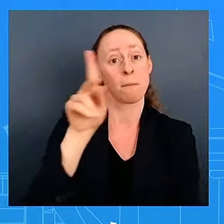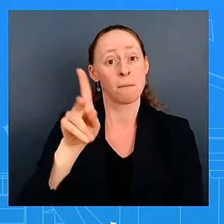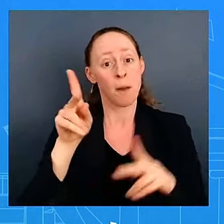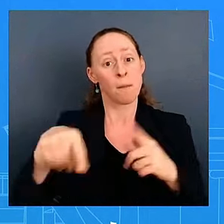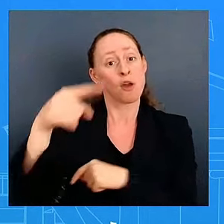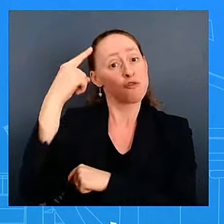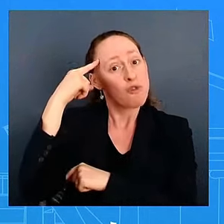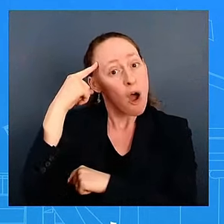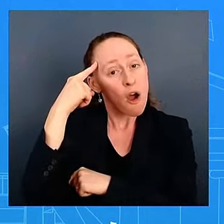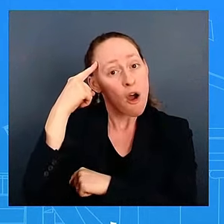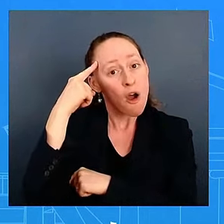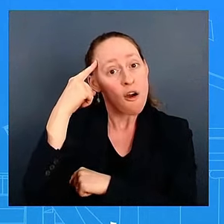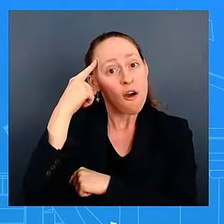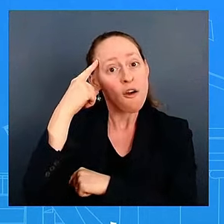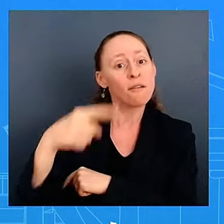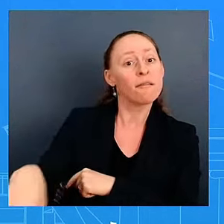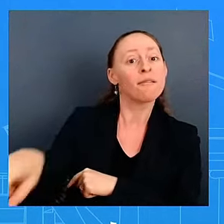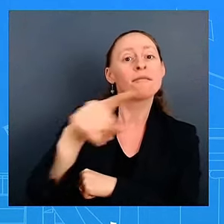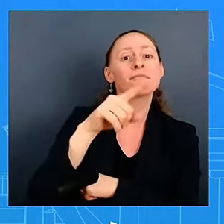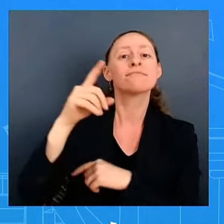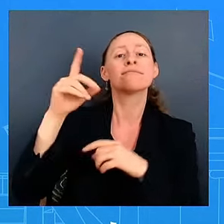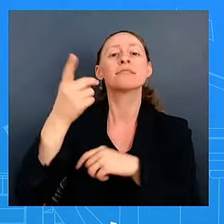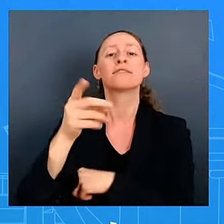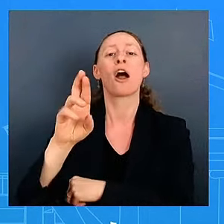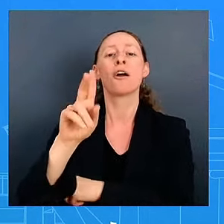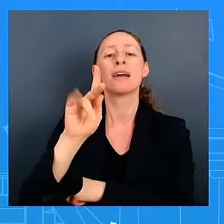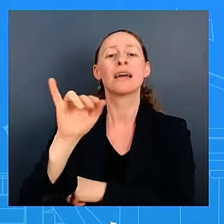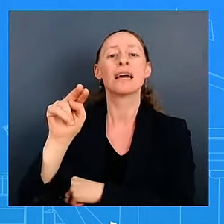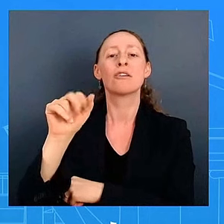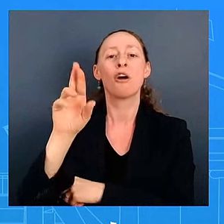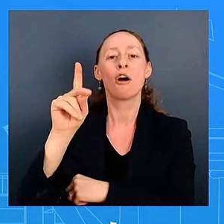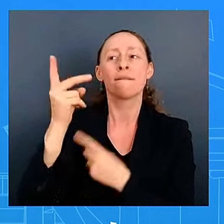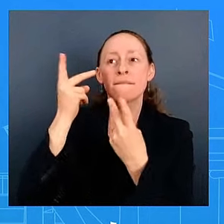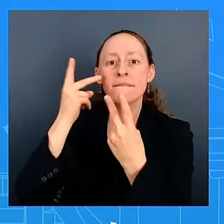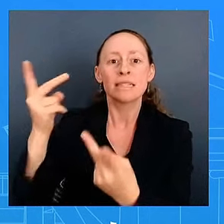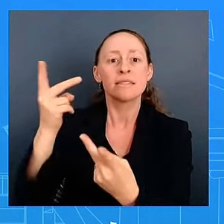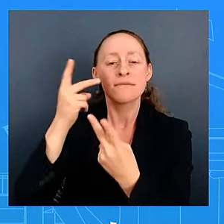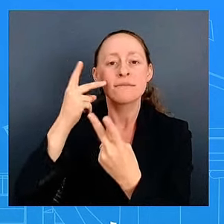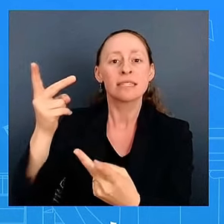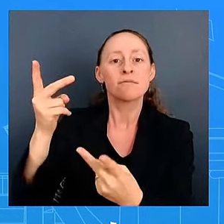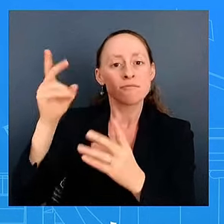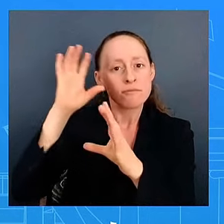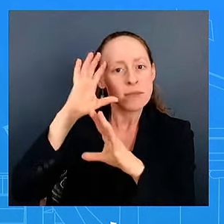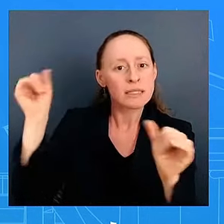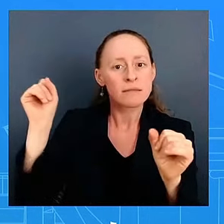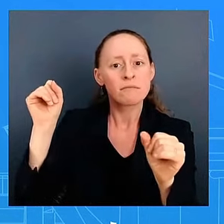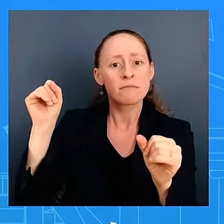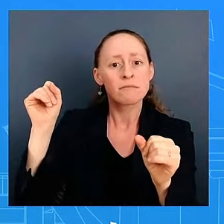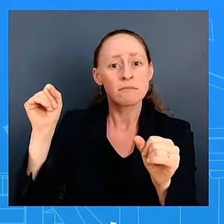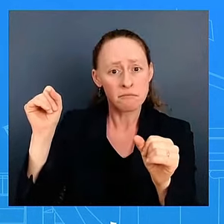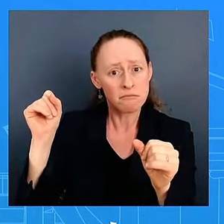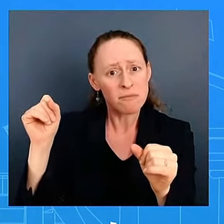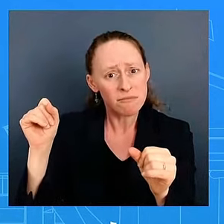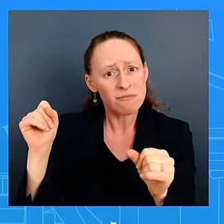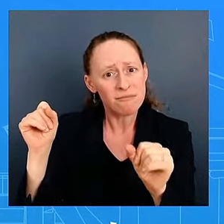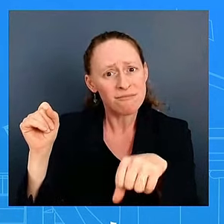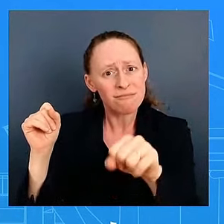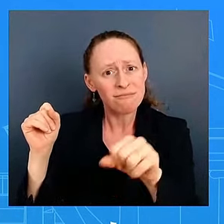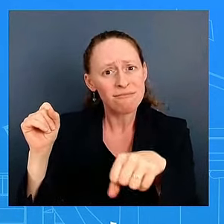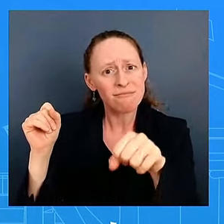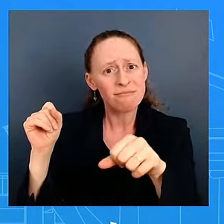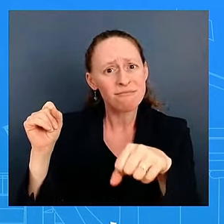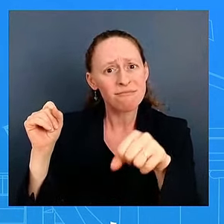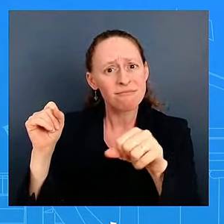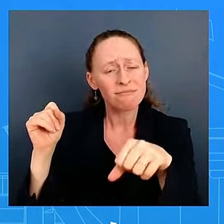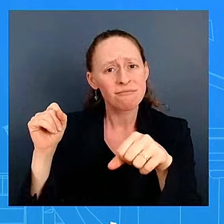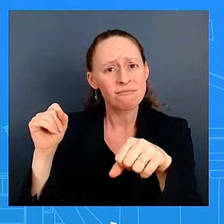seen a neurologist. I didn't confirm the name, but I did say it was only three times. It was being incorrectly assumed and insinuated that the president was being treated